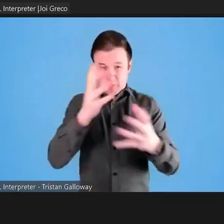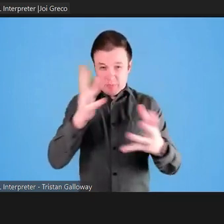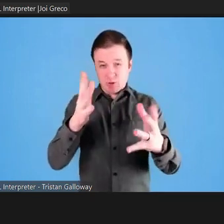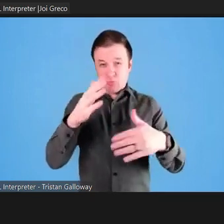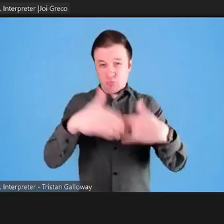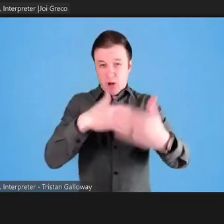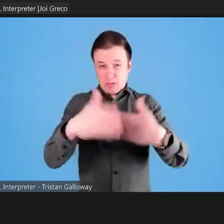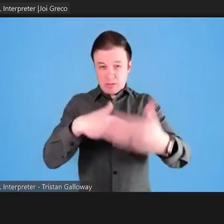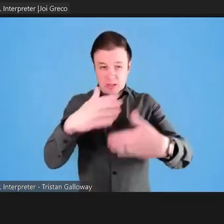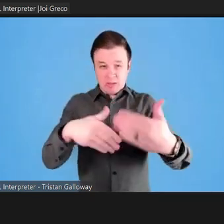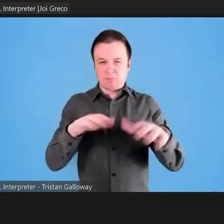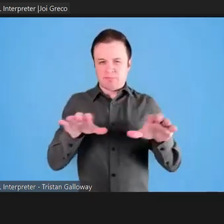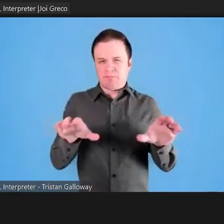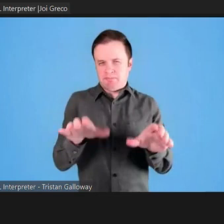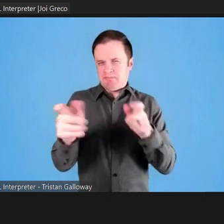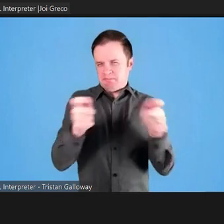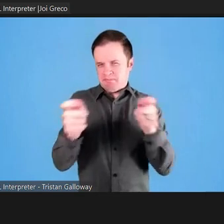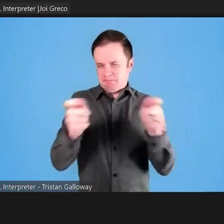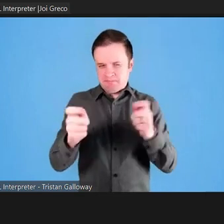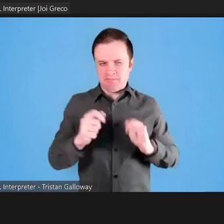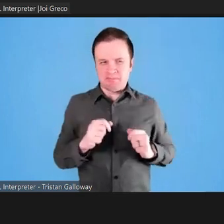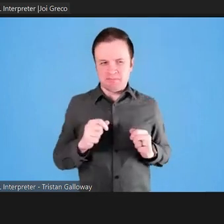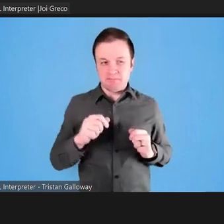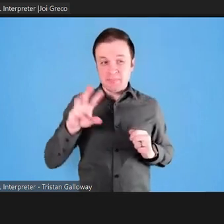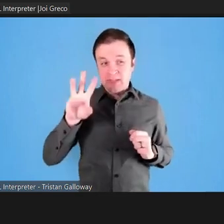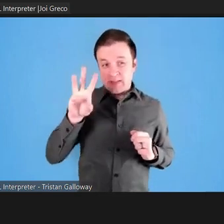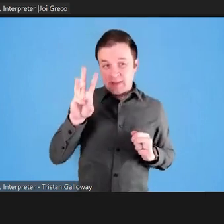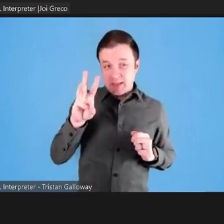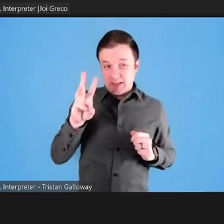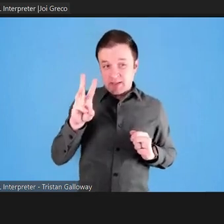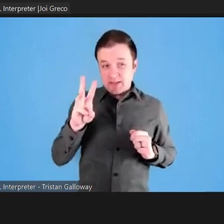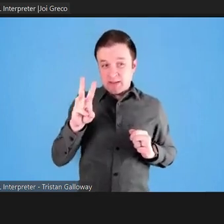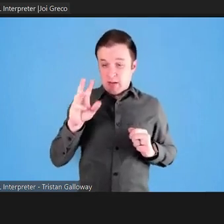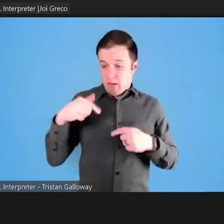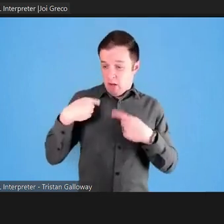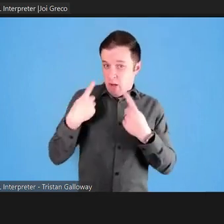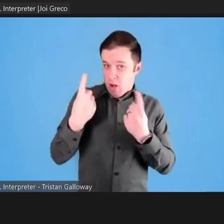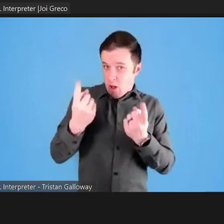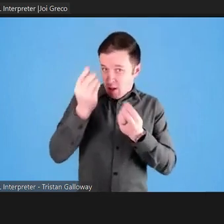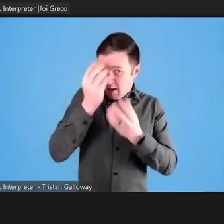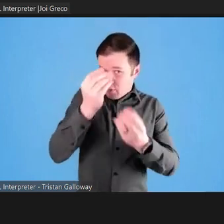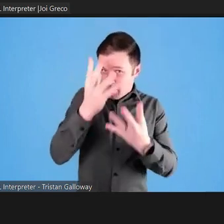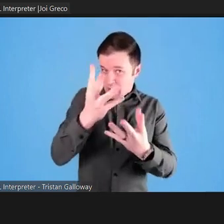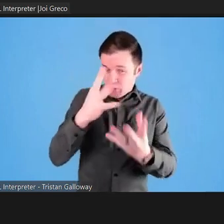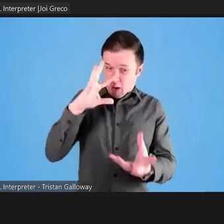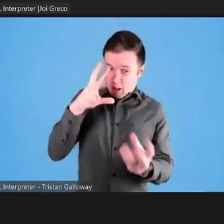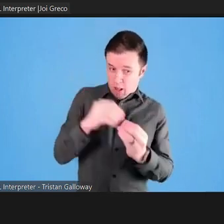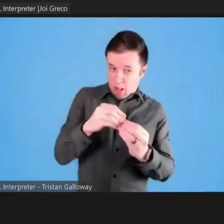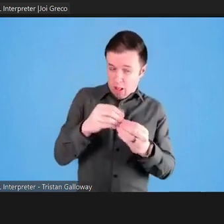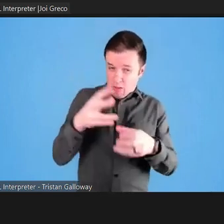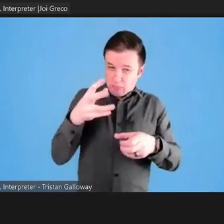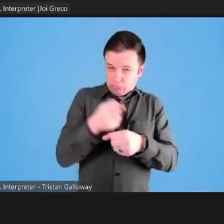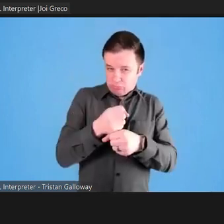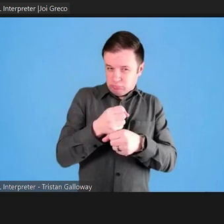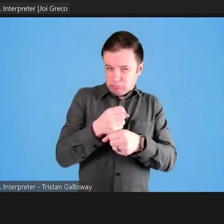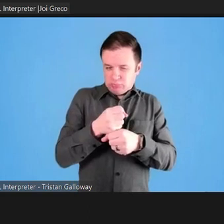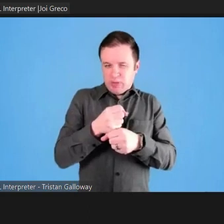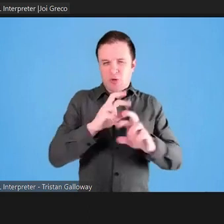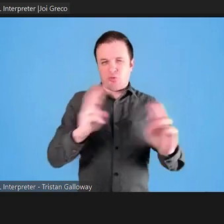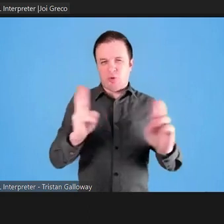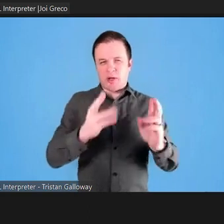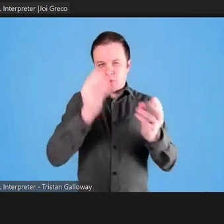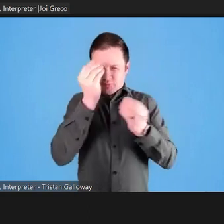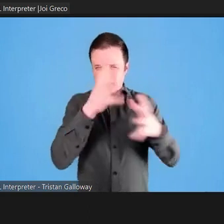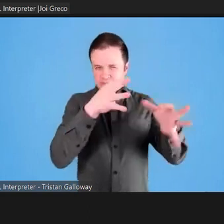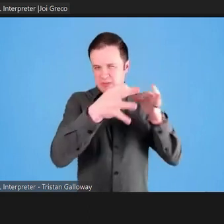process. In step 6, we summarize all of the information we've gathered and prepare to present it to the facility. In